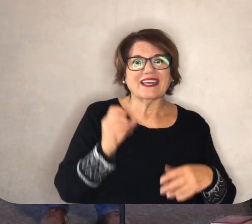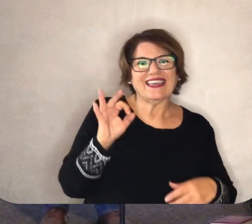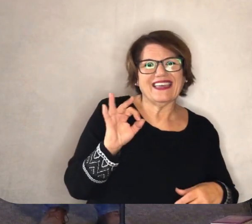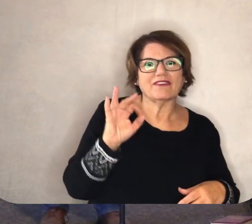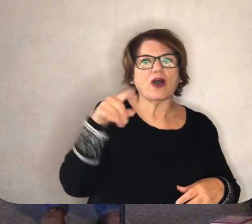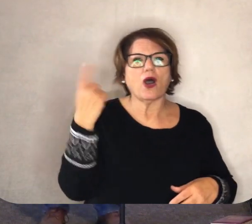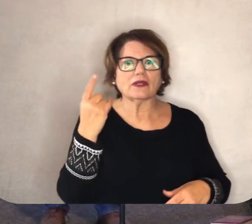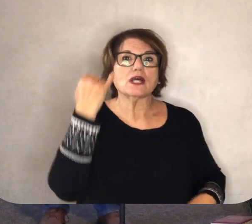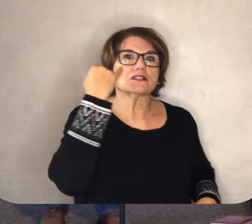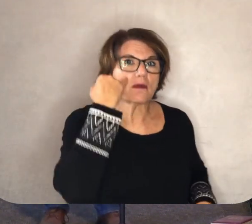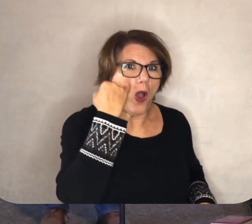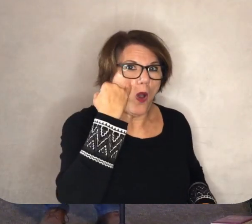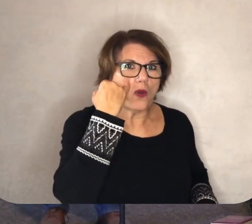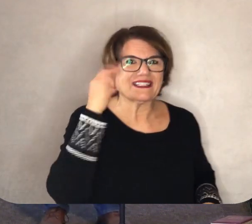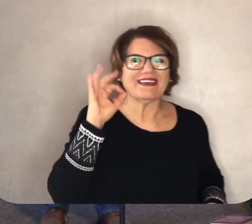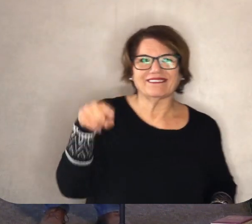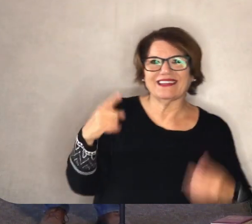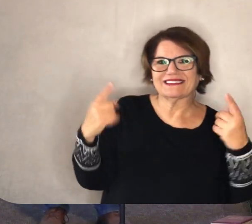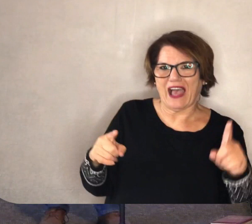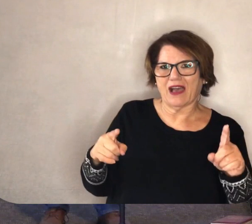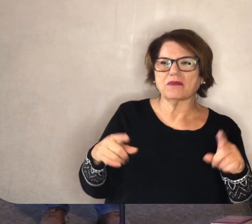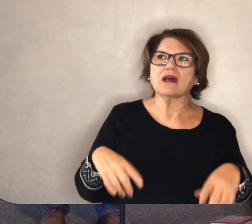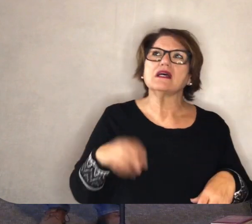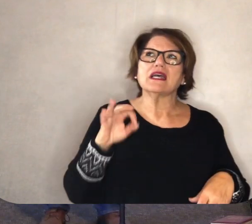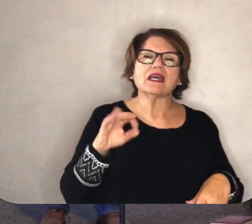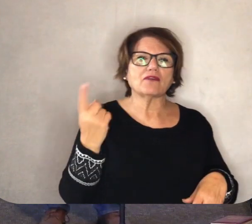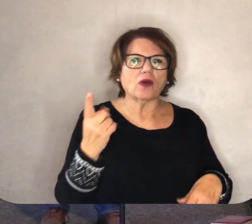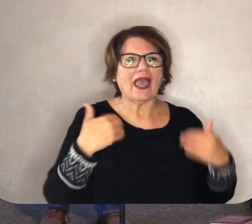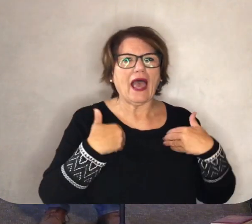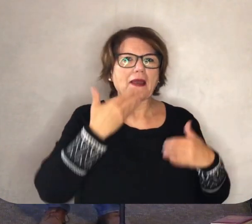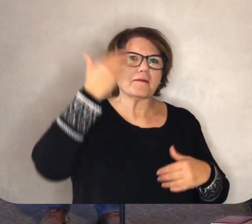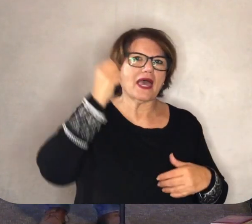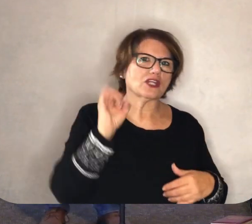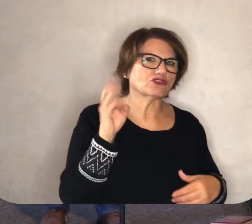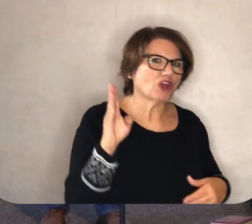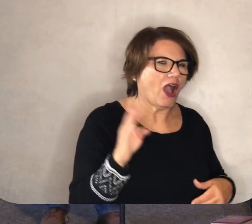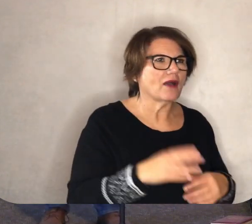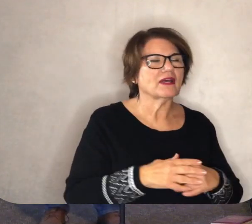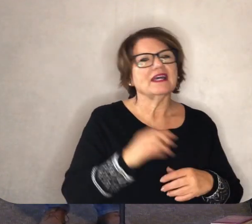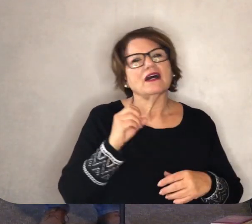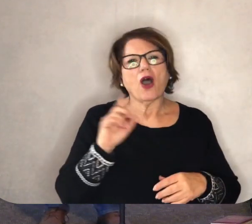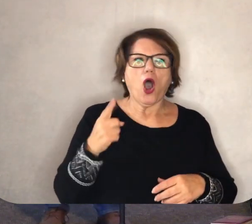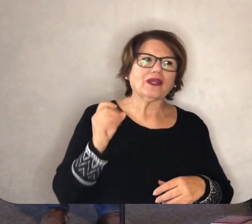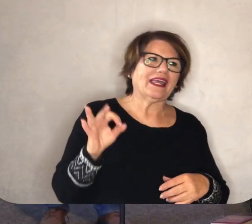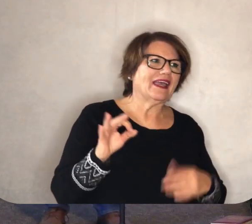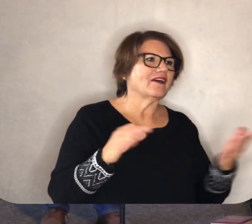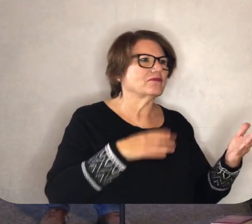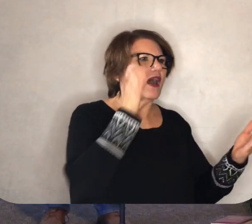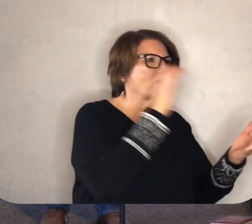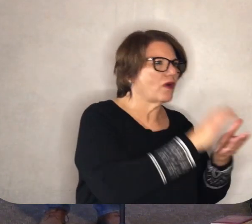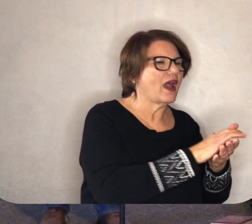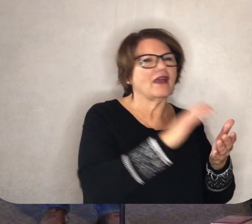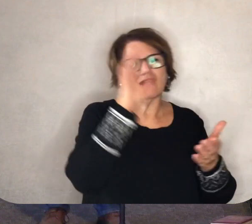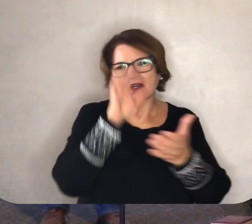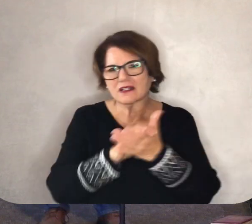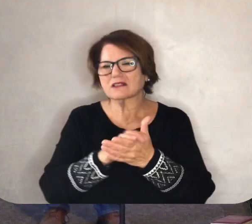if-onlys in parts of their lives. If only I had a better job. If only my husband, my wife, my children,